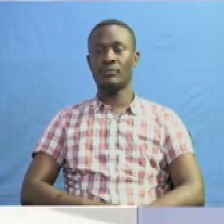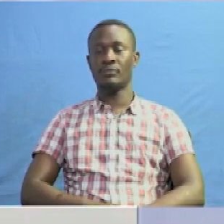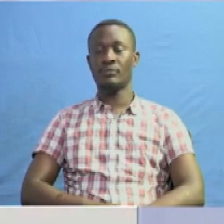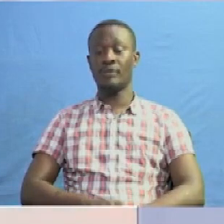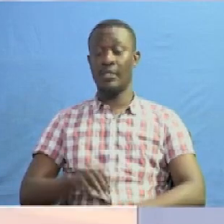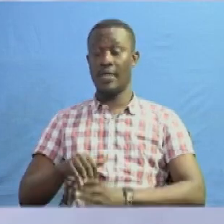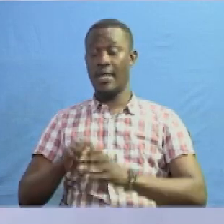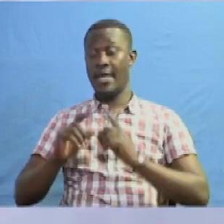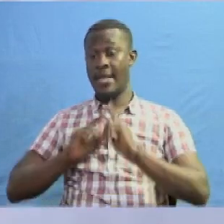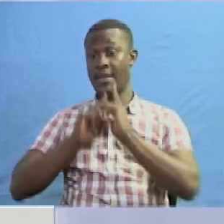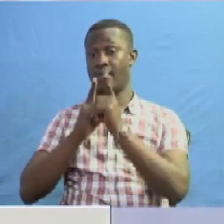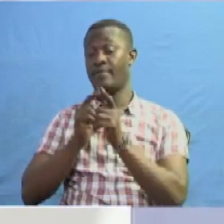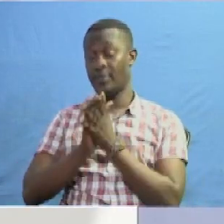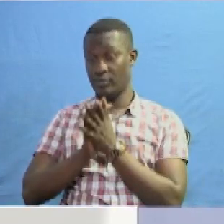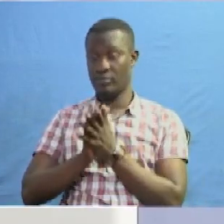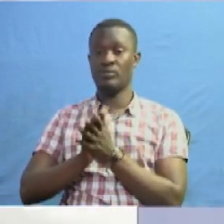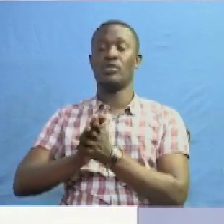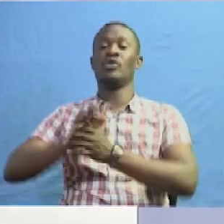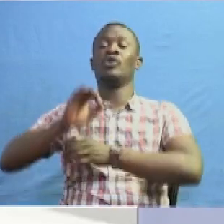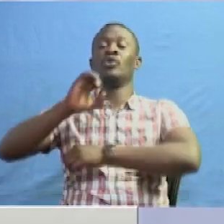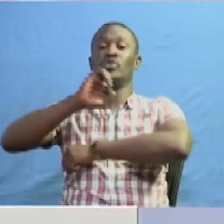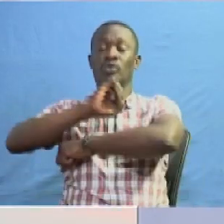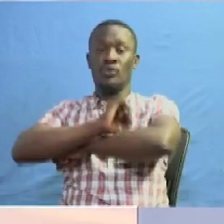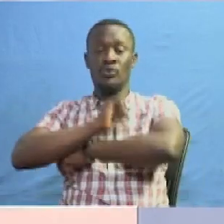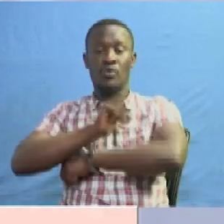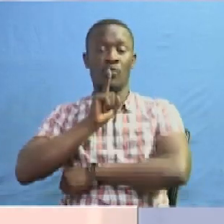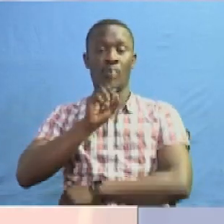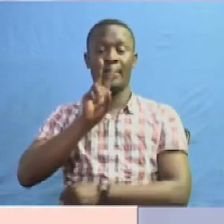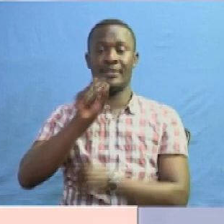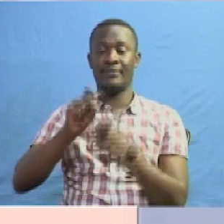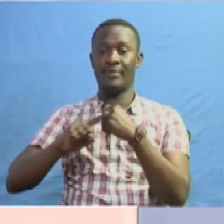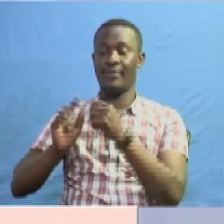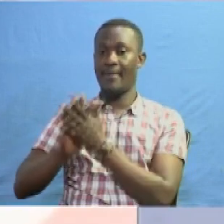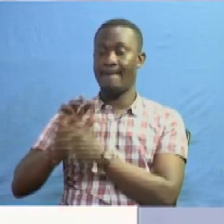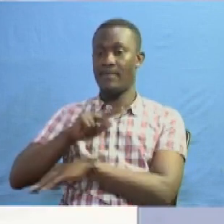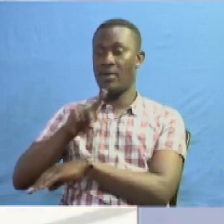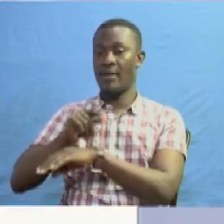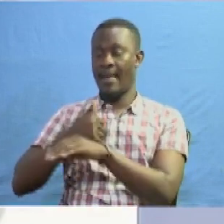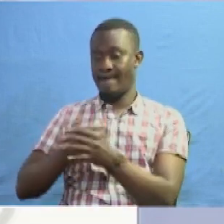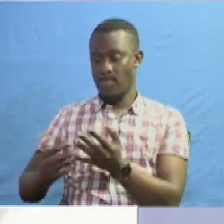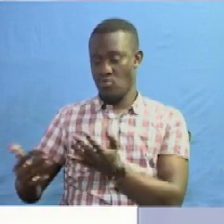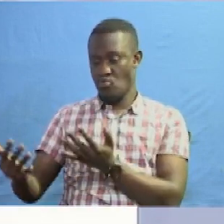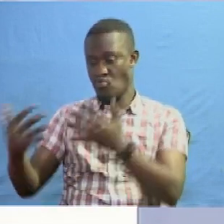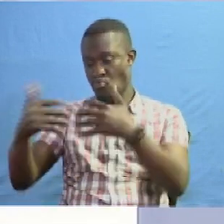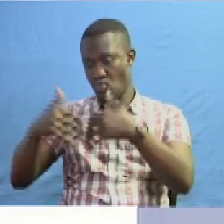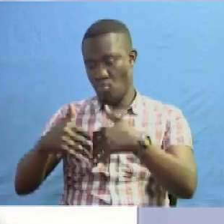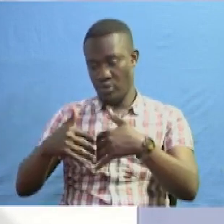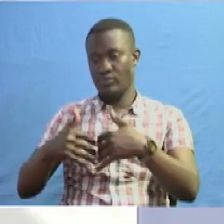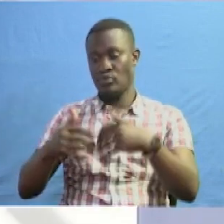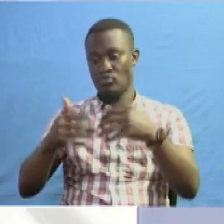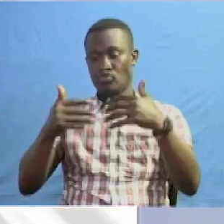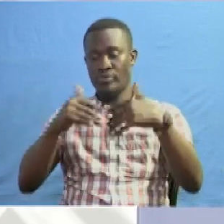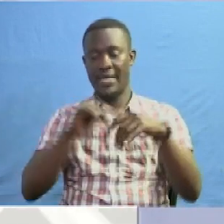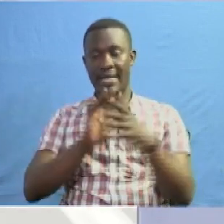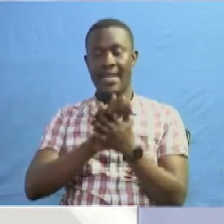In response to escalating school unrest, over 170 secondary school principals gathered at Kerugoya Boys High School